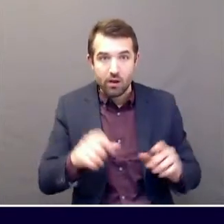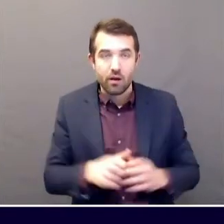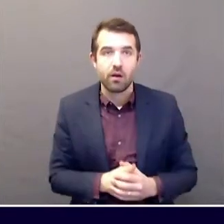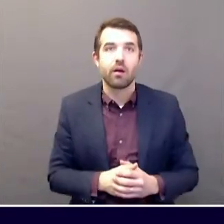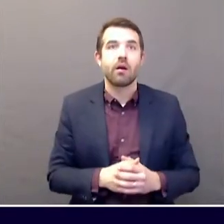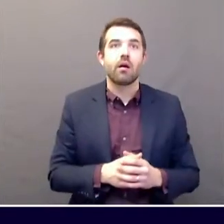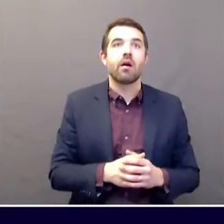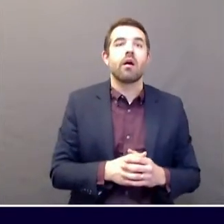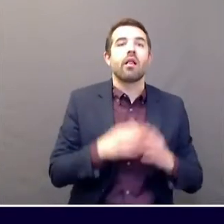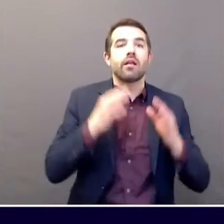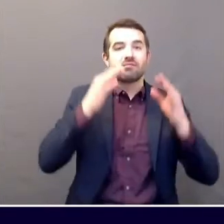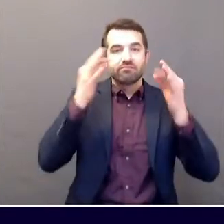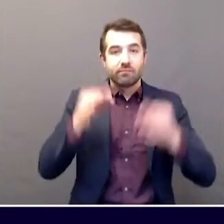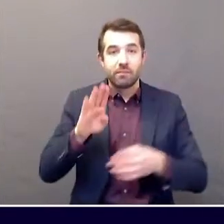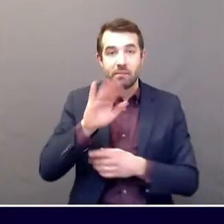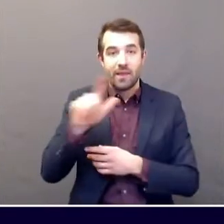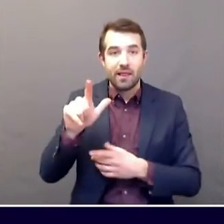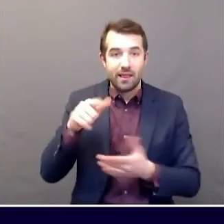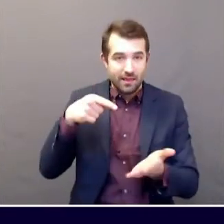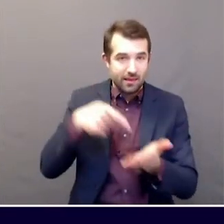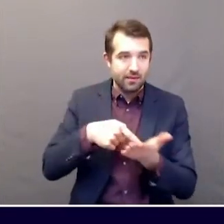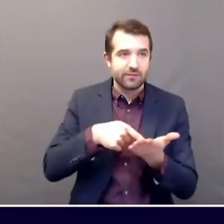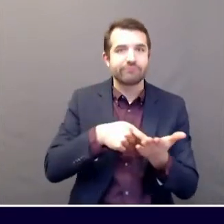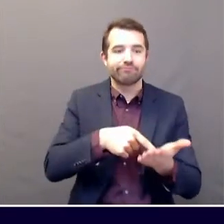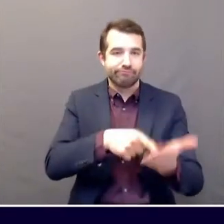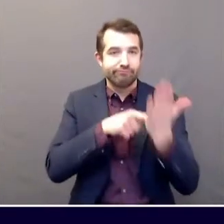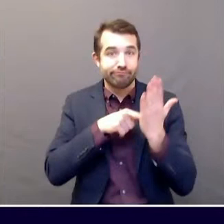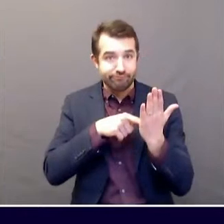finalized the deductibility of those expenses that businesses